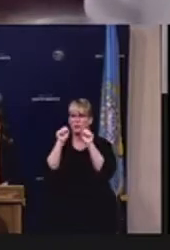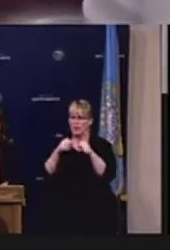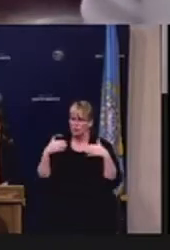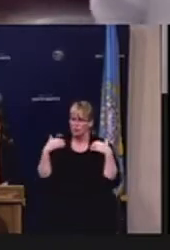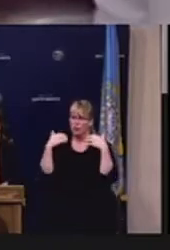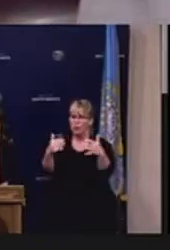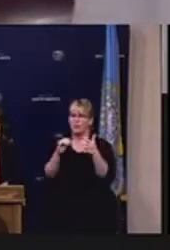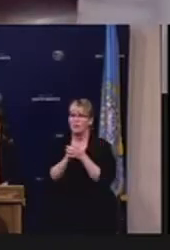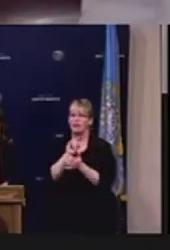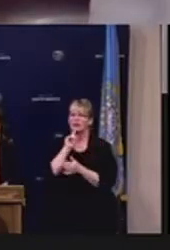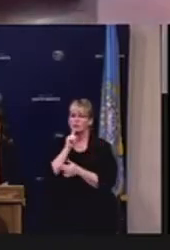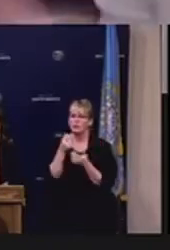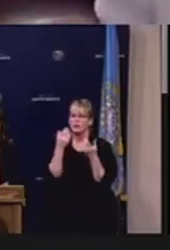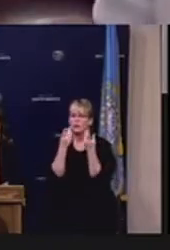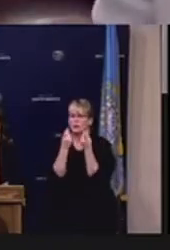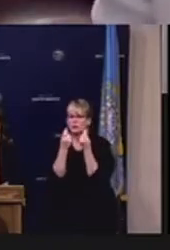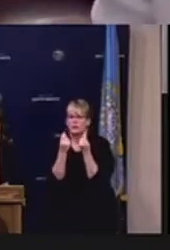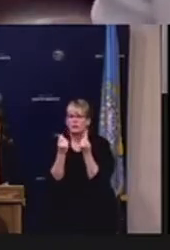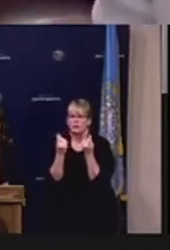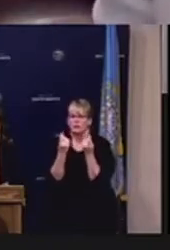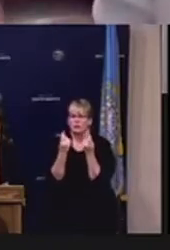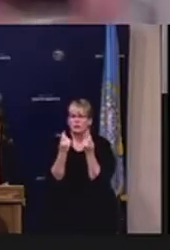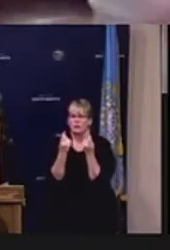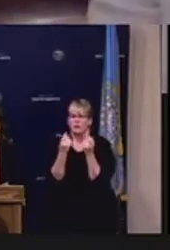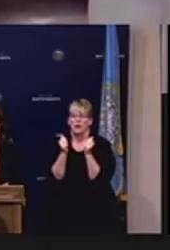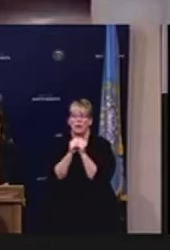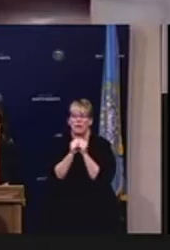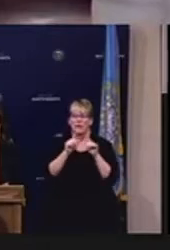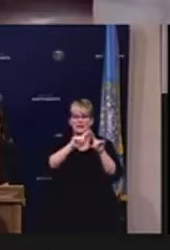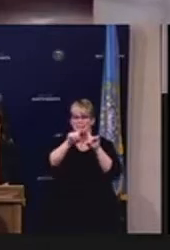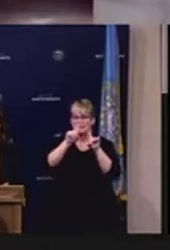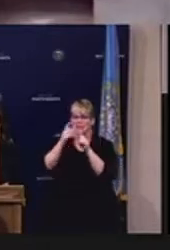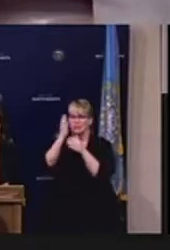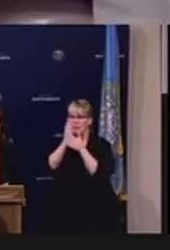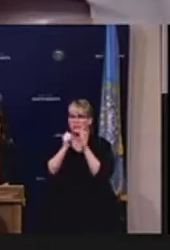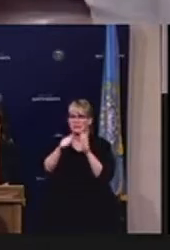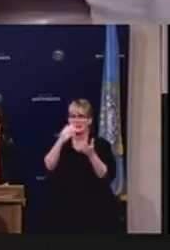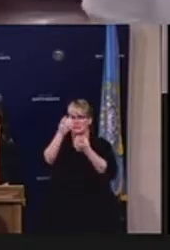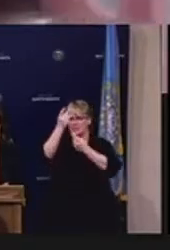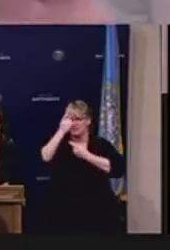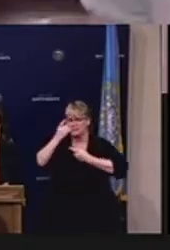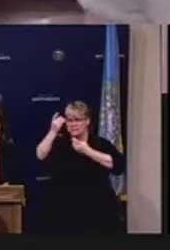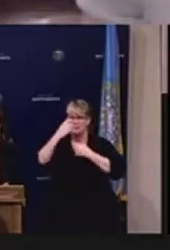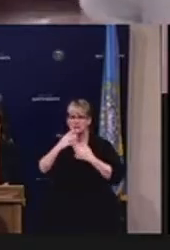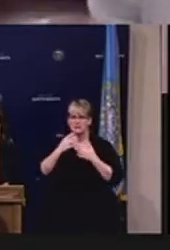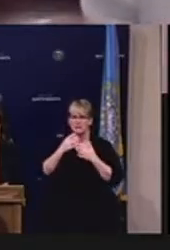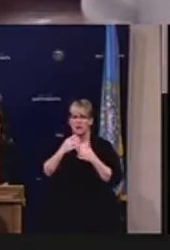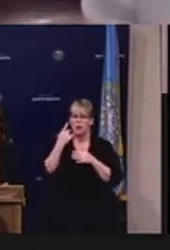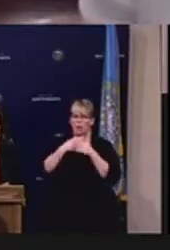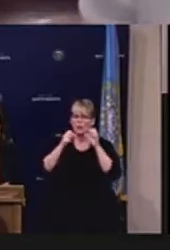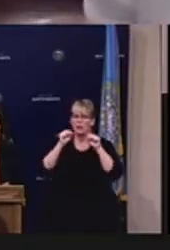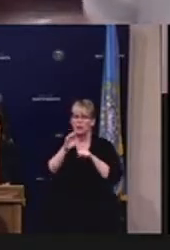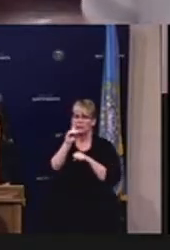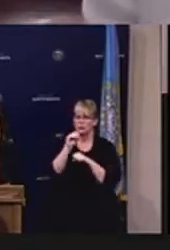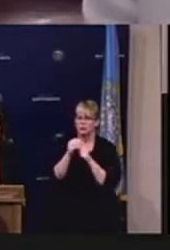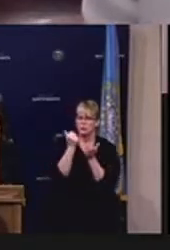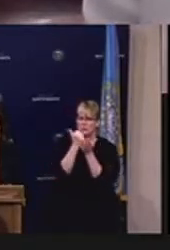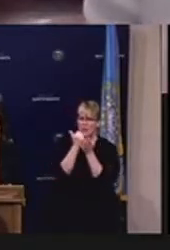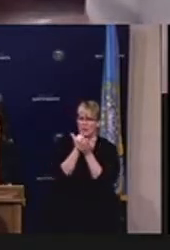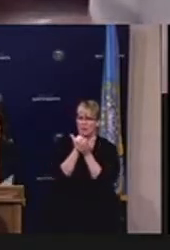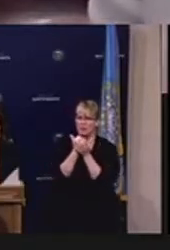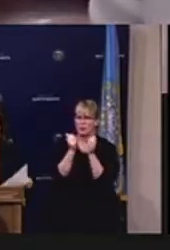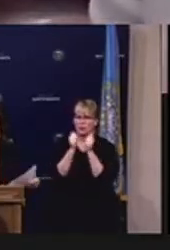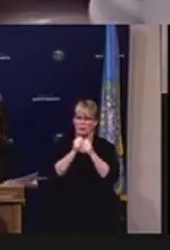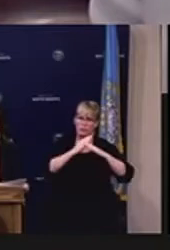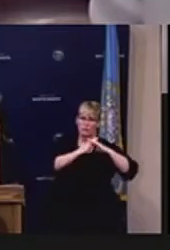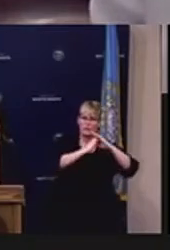that's really what we're trying to do at all stages of the disease, is look at different things that might help in terms of preventing